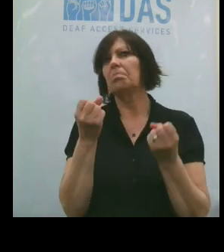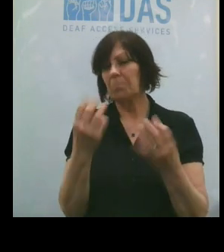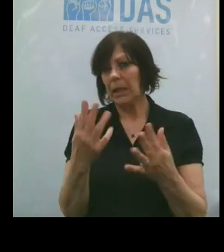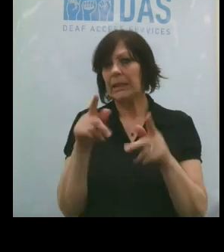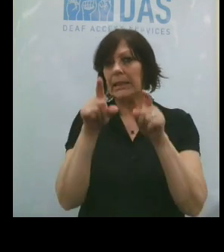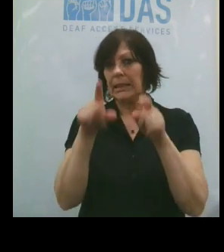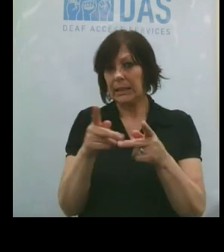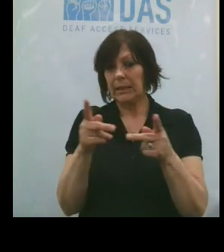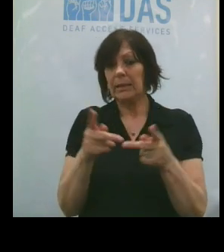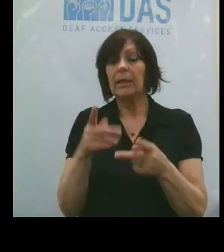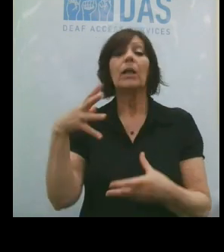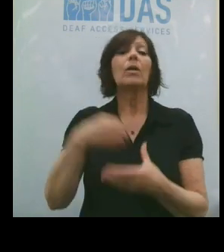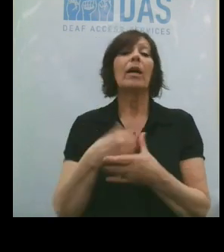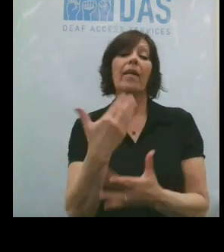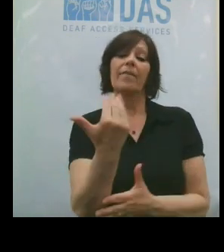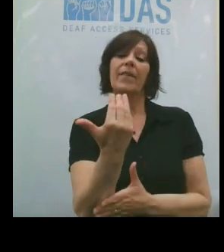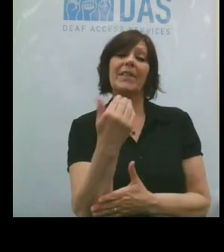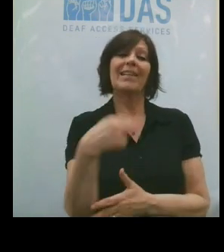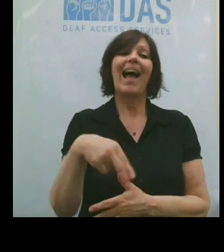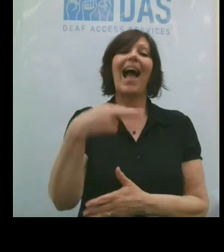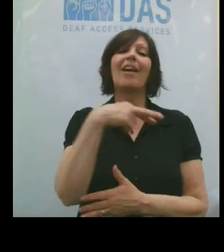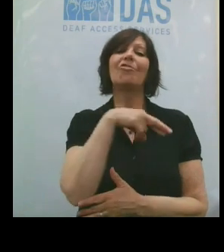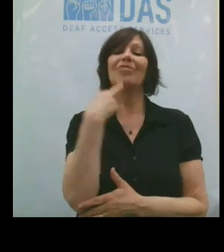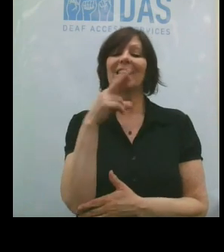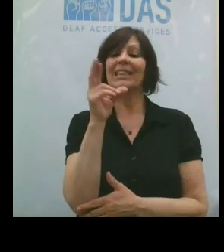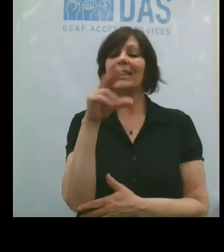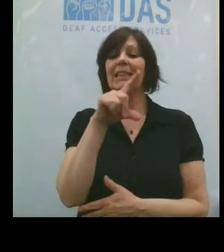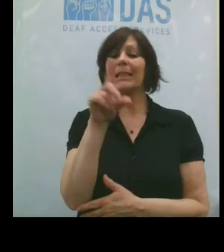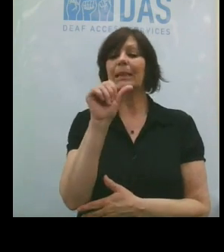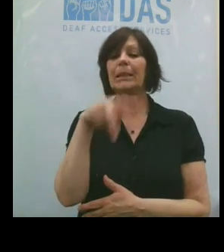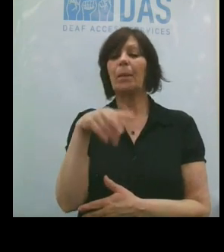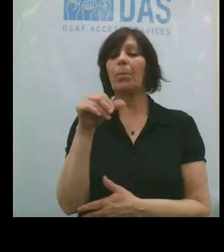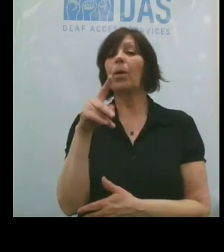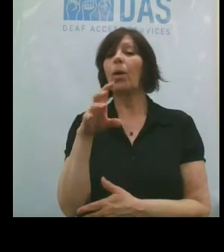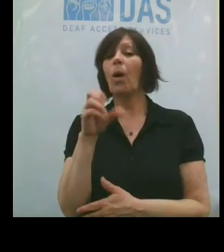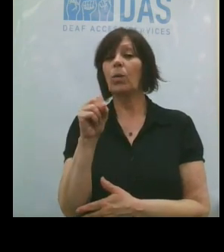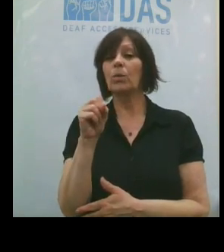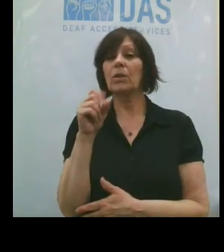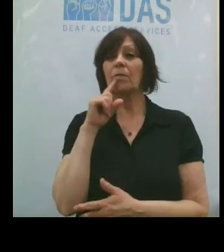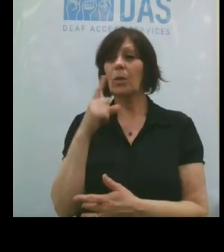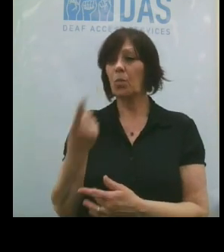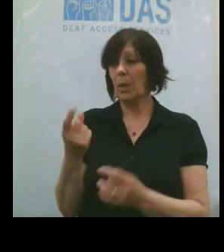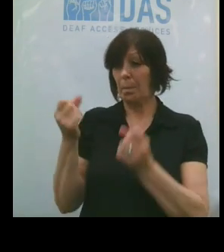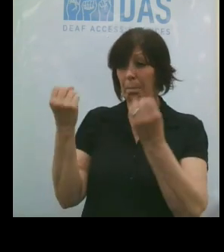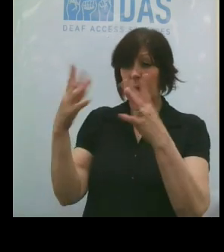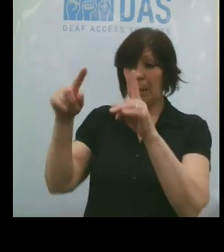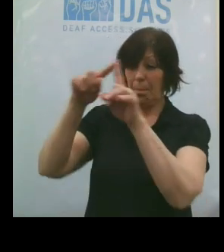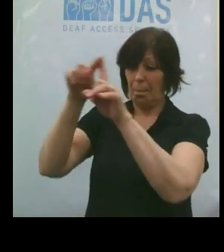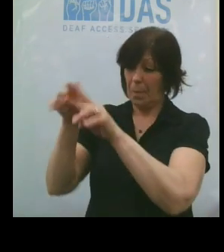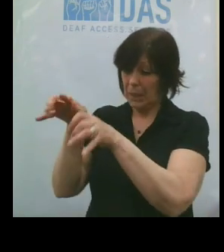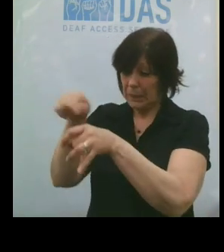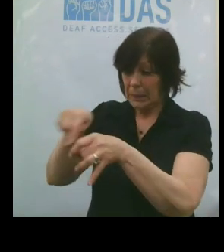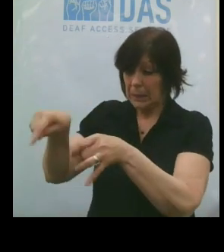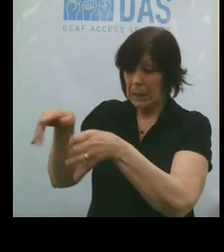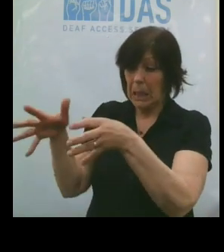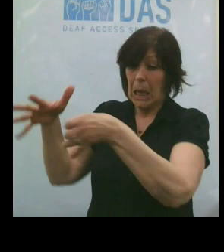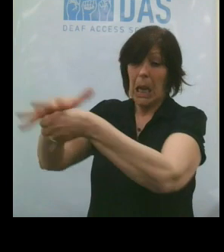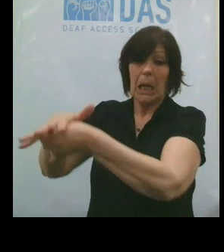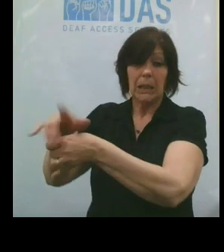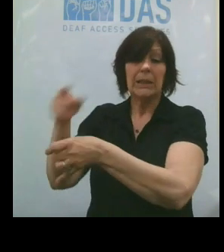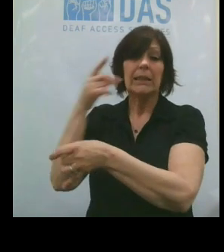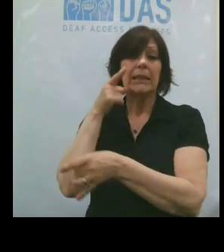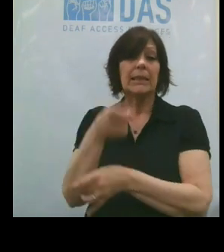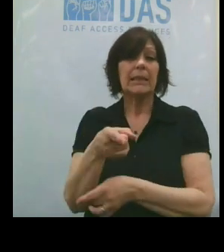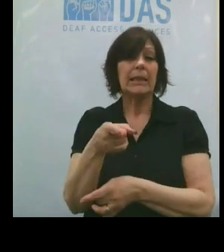it includes 15 high-risk zip codes based on what we're seeing with the results of positives. And locations include the ones you see